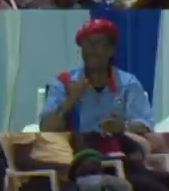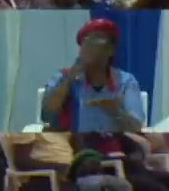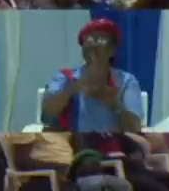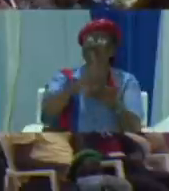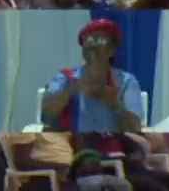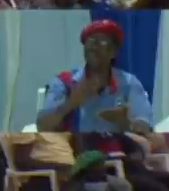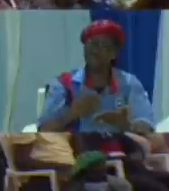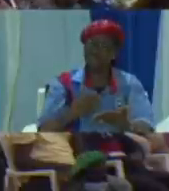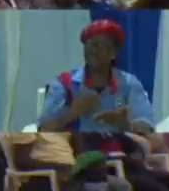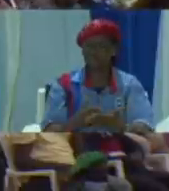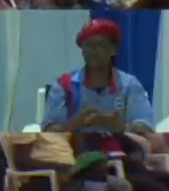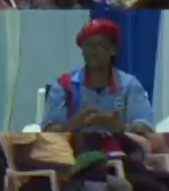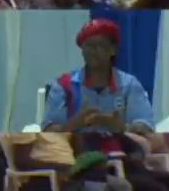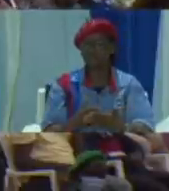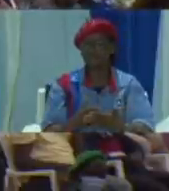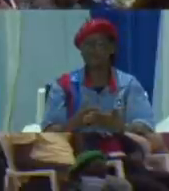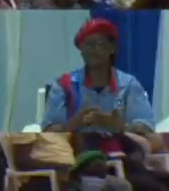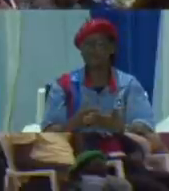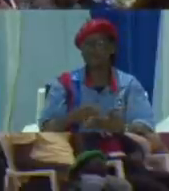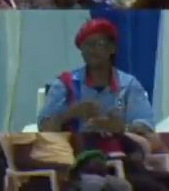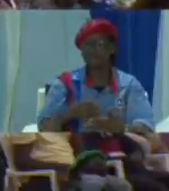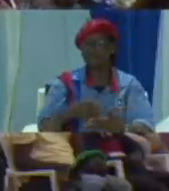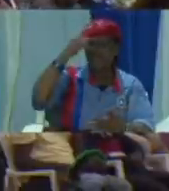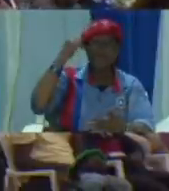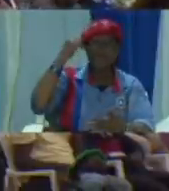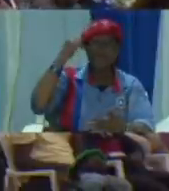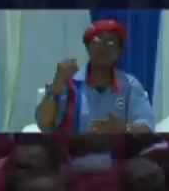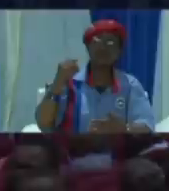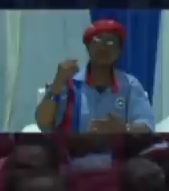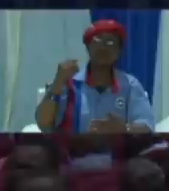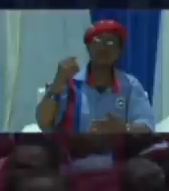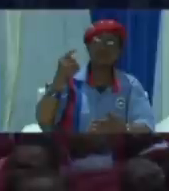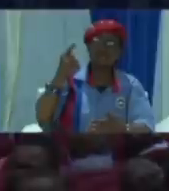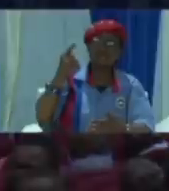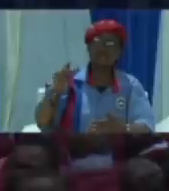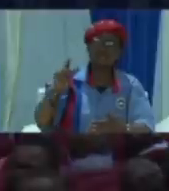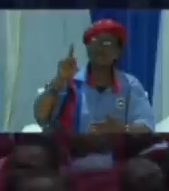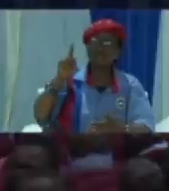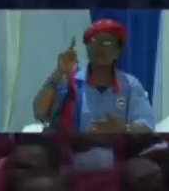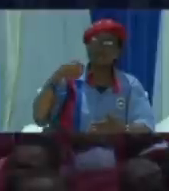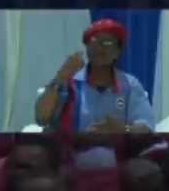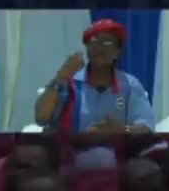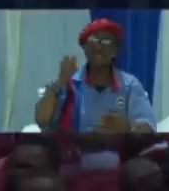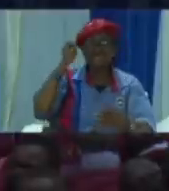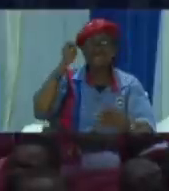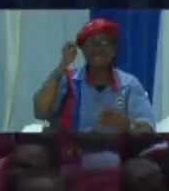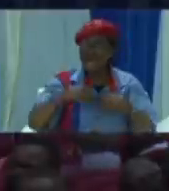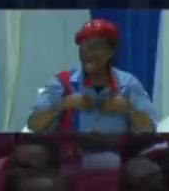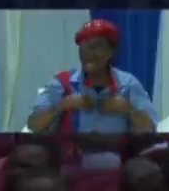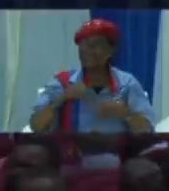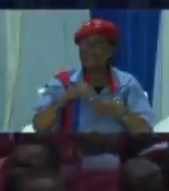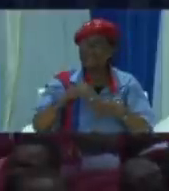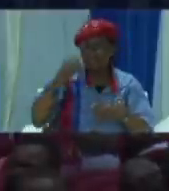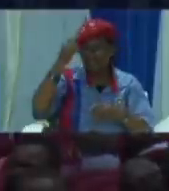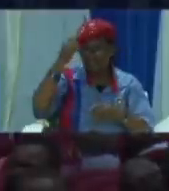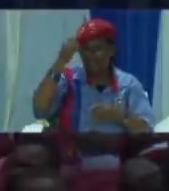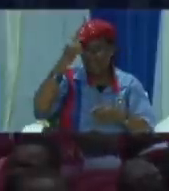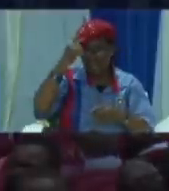the one that he has in mind has received what he wants to say.